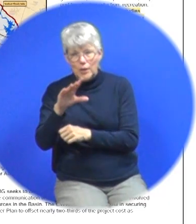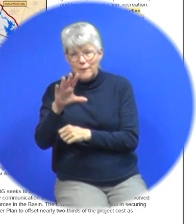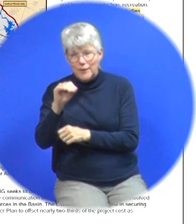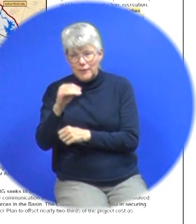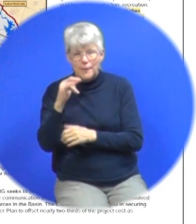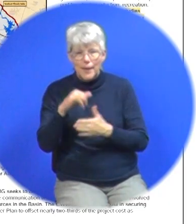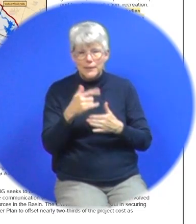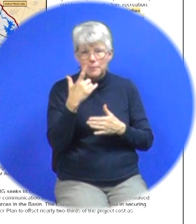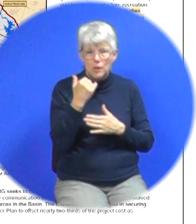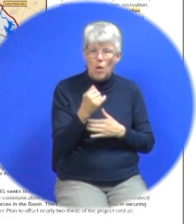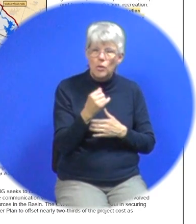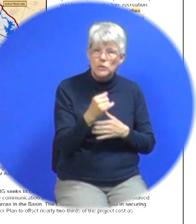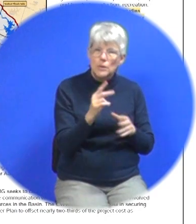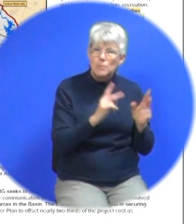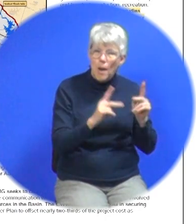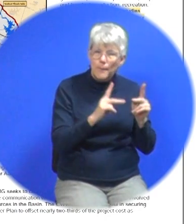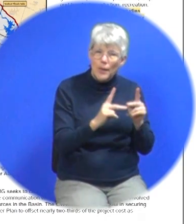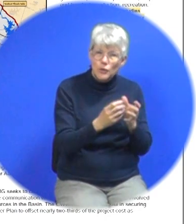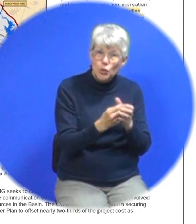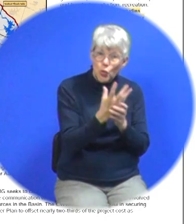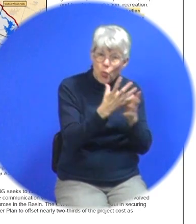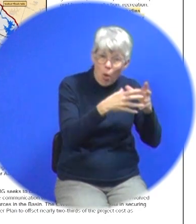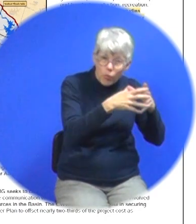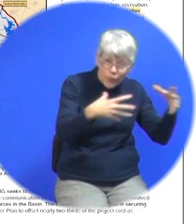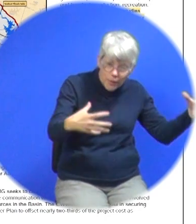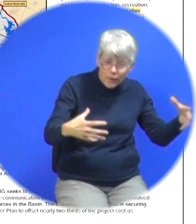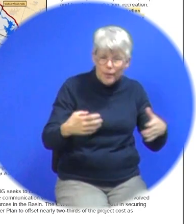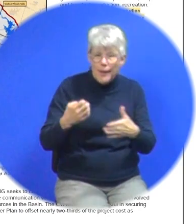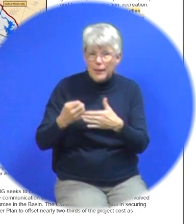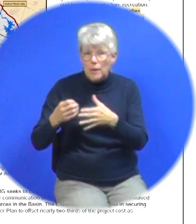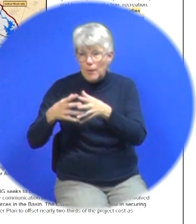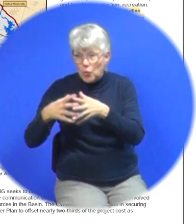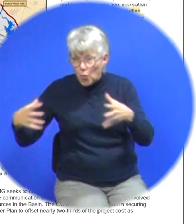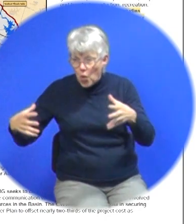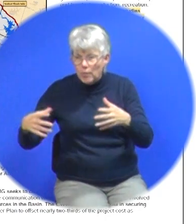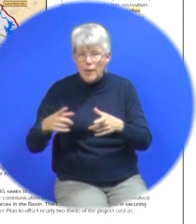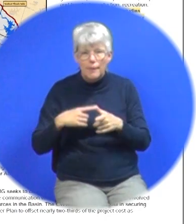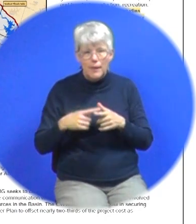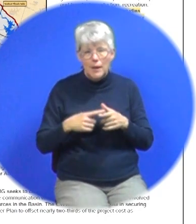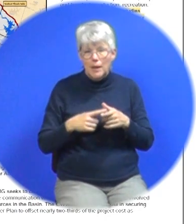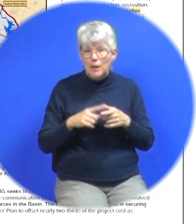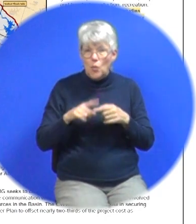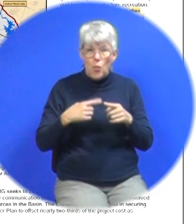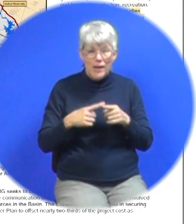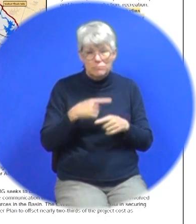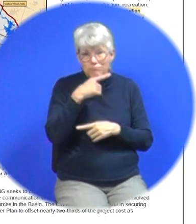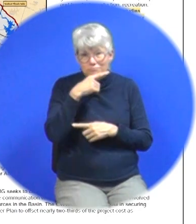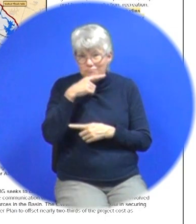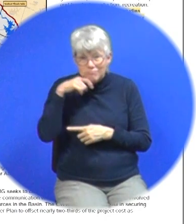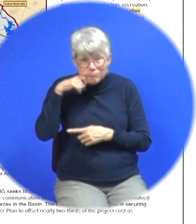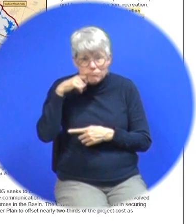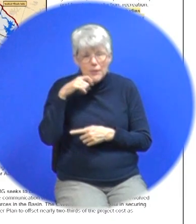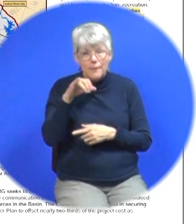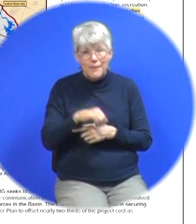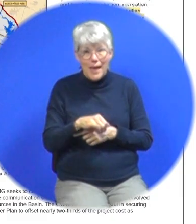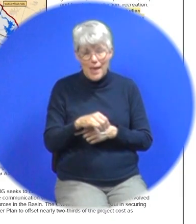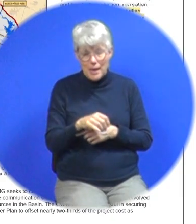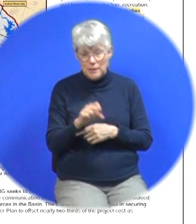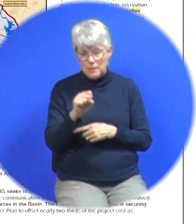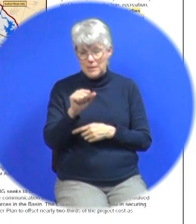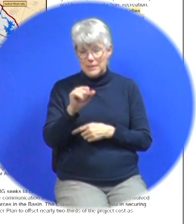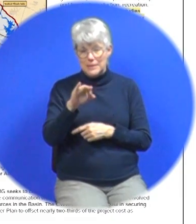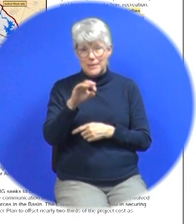economic growth, and that would be unsustainable once we reach that point during drought conditions. That safe yield becomes very